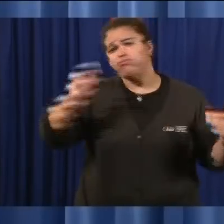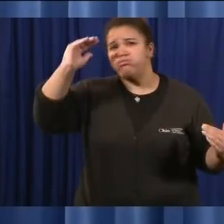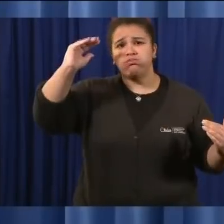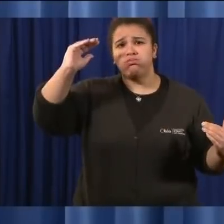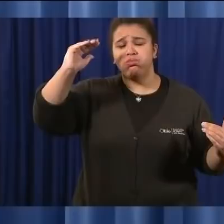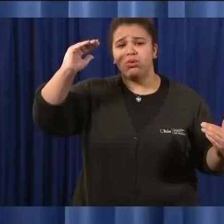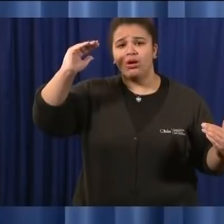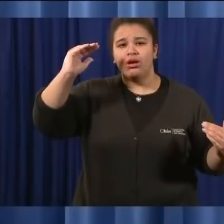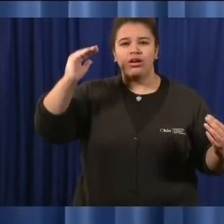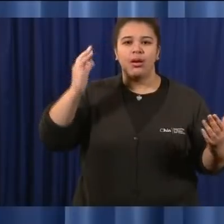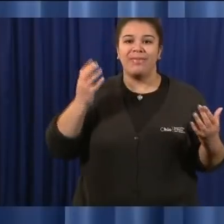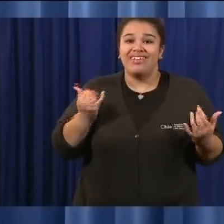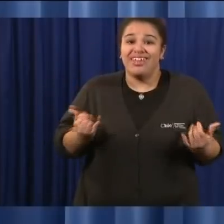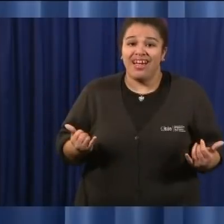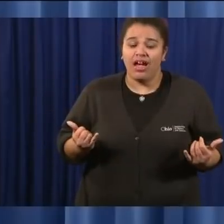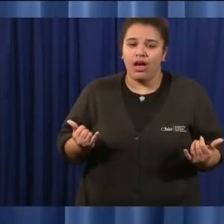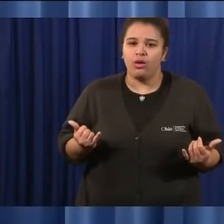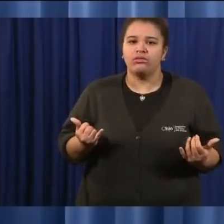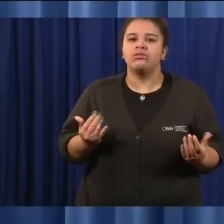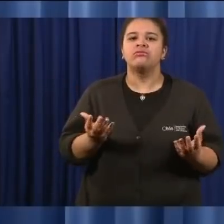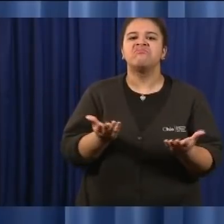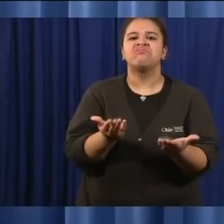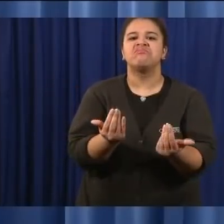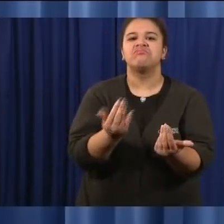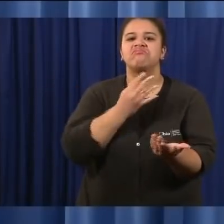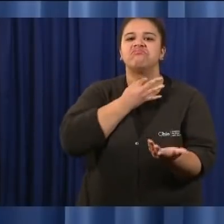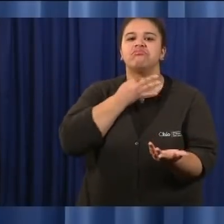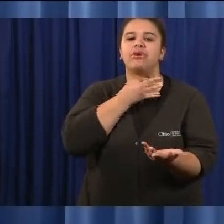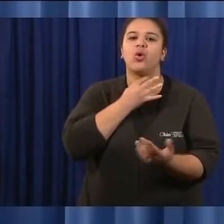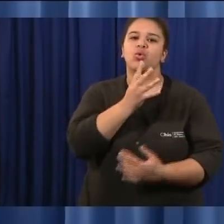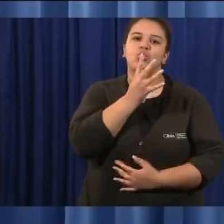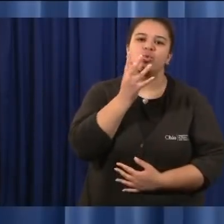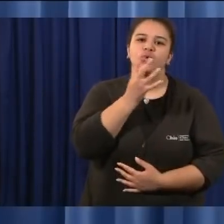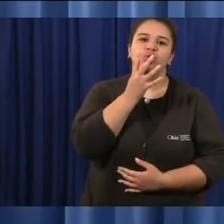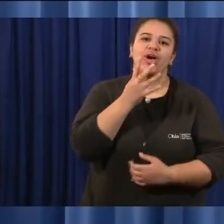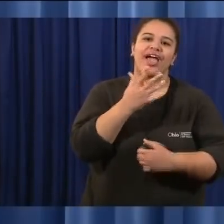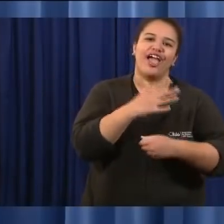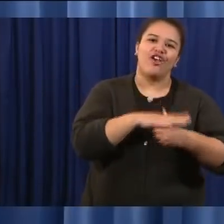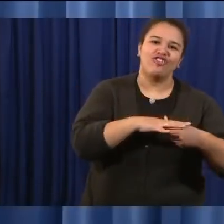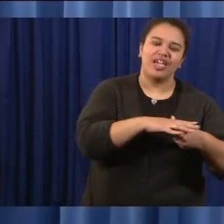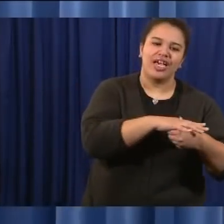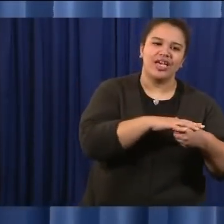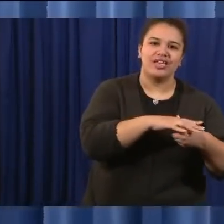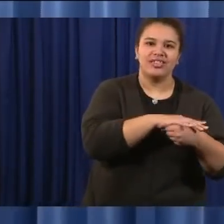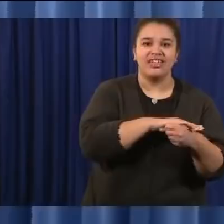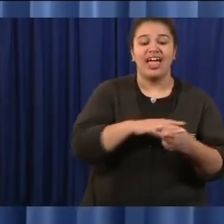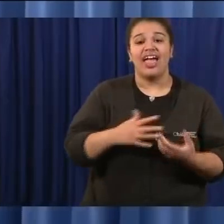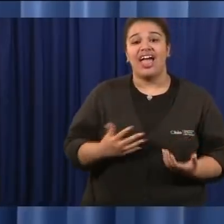there in rural areas, urban areas, and the developmental housing?